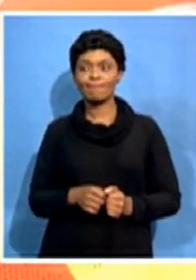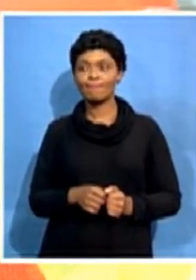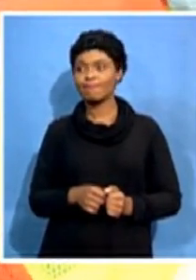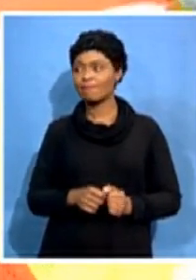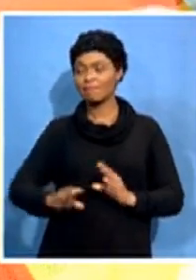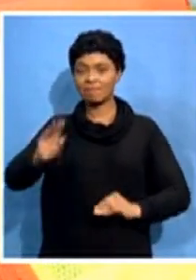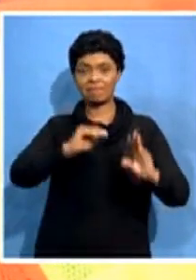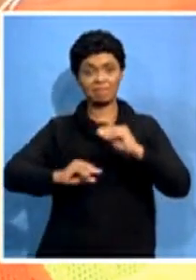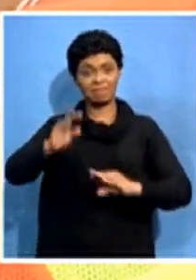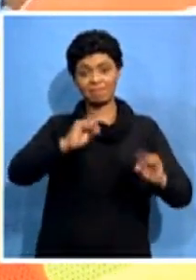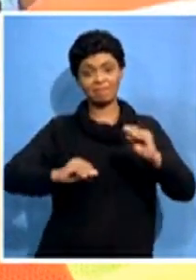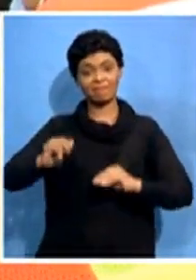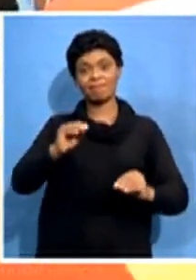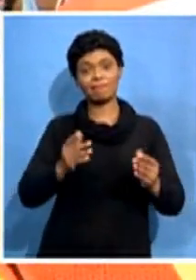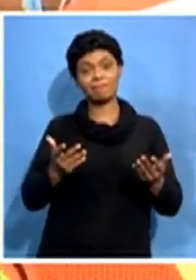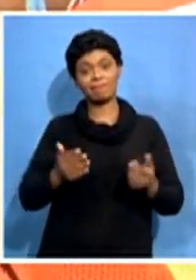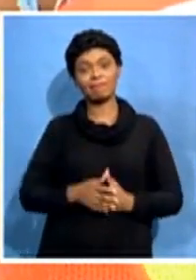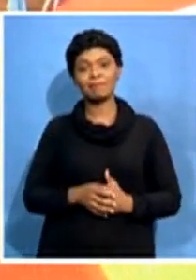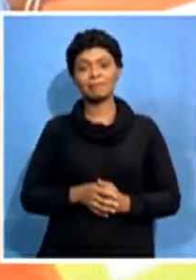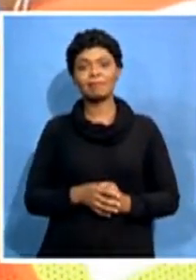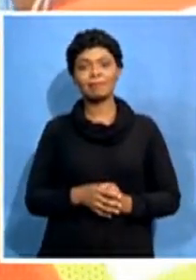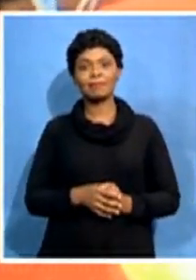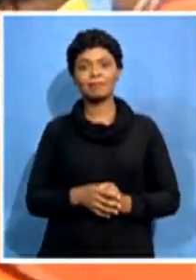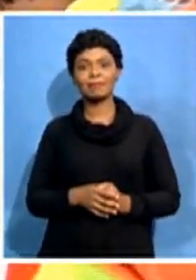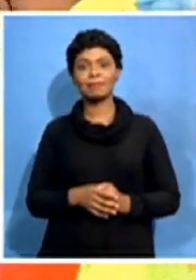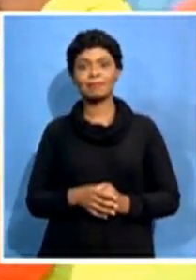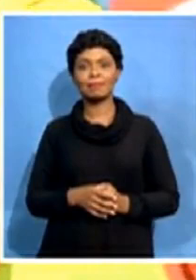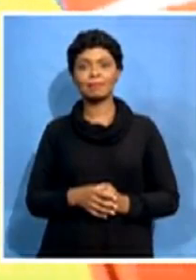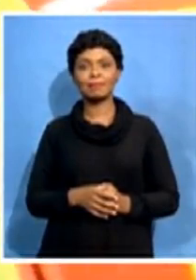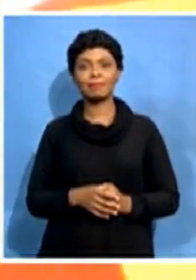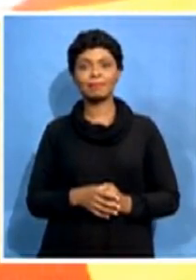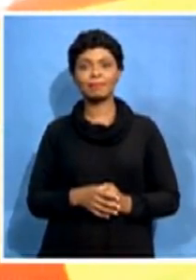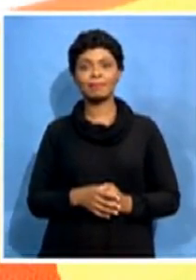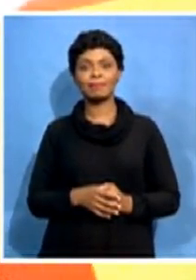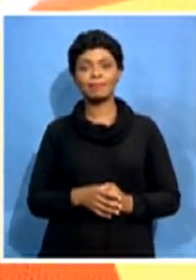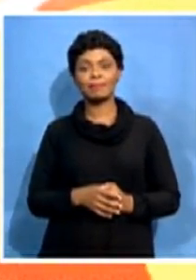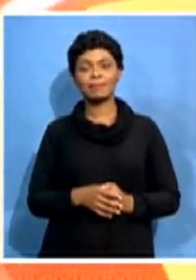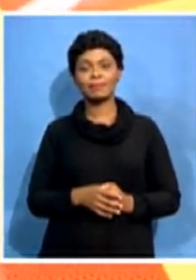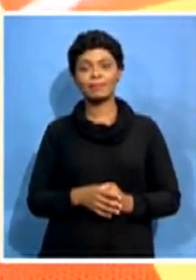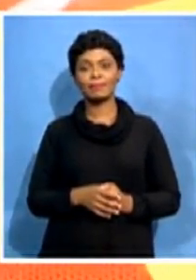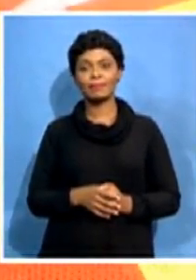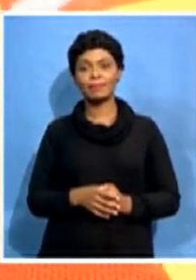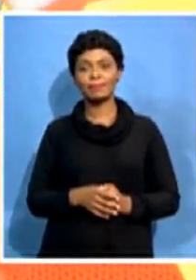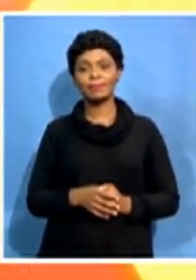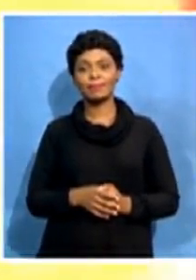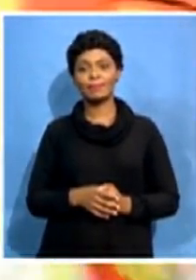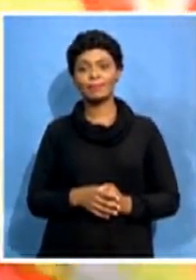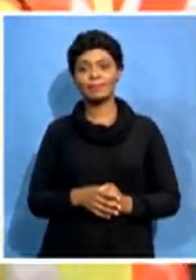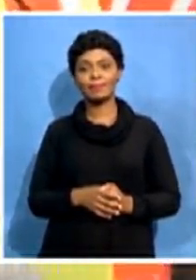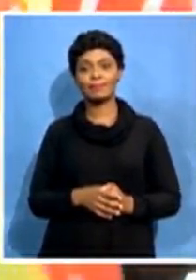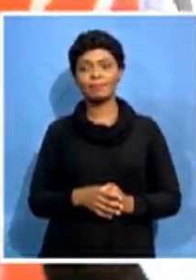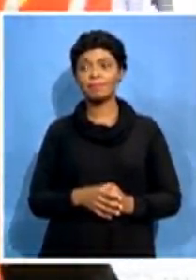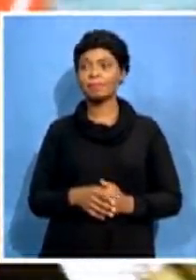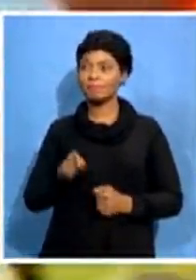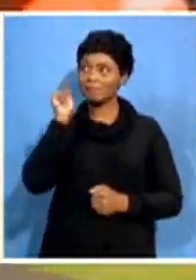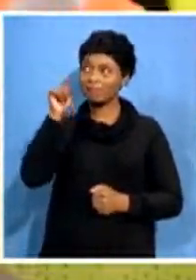something mega. I want big stuff. This is really big. This is really big. Yeah. What's your timeline?